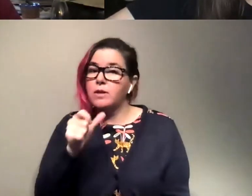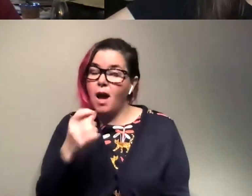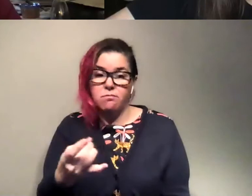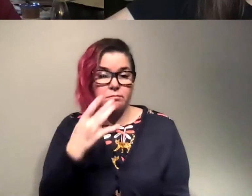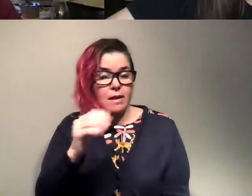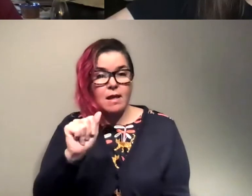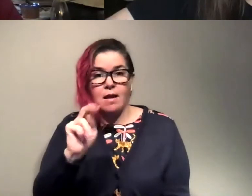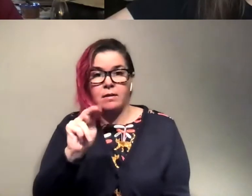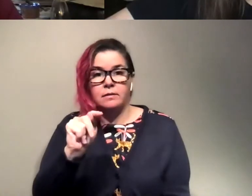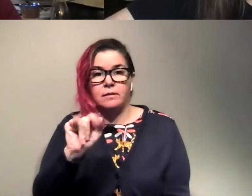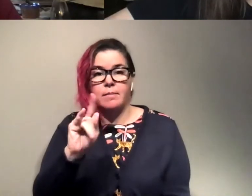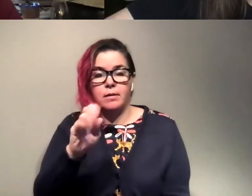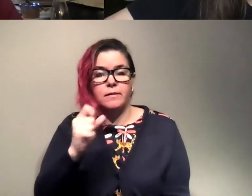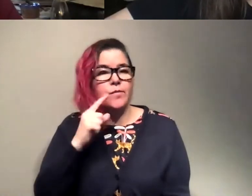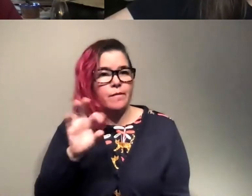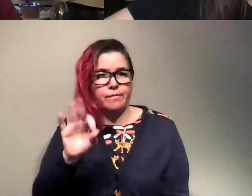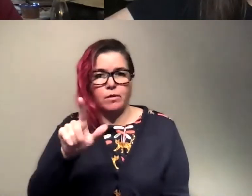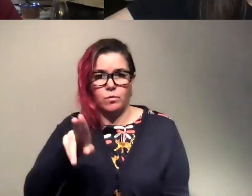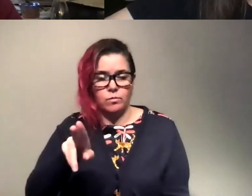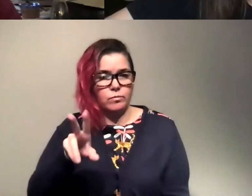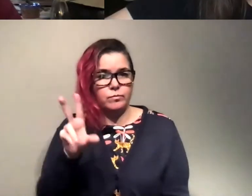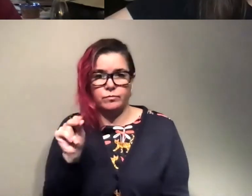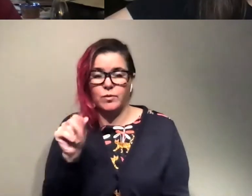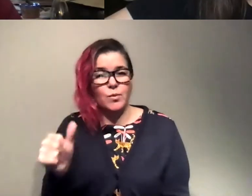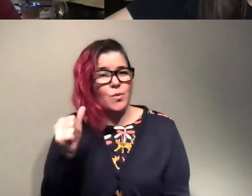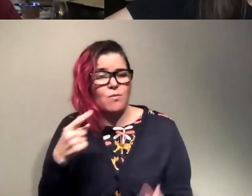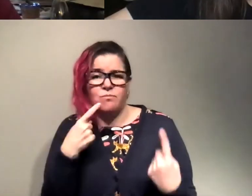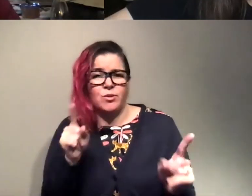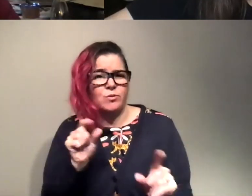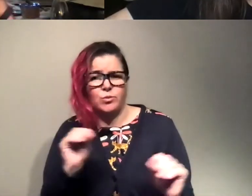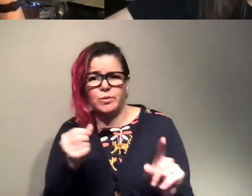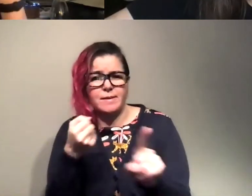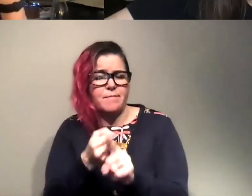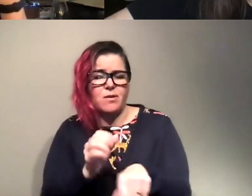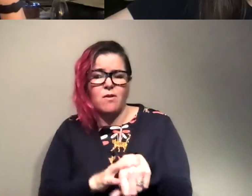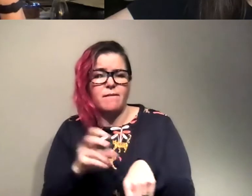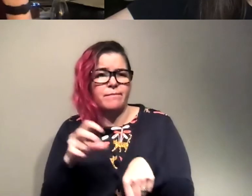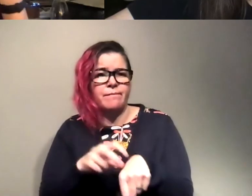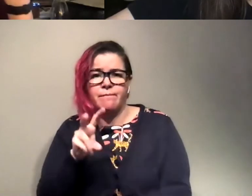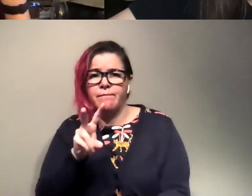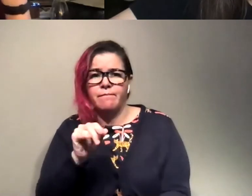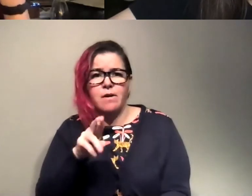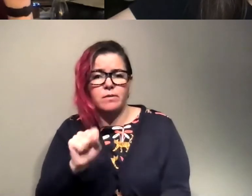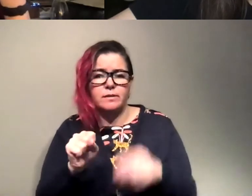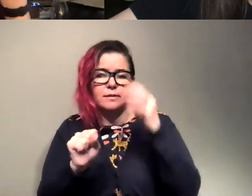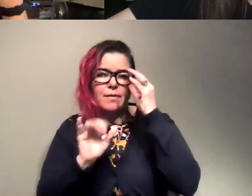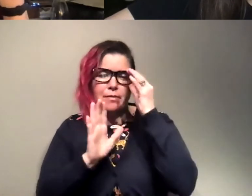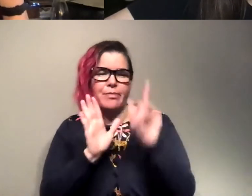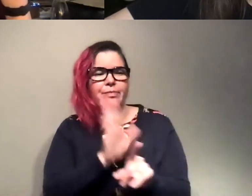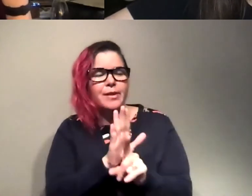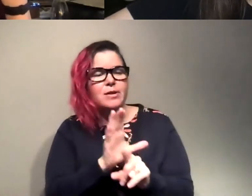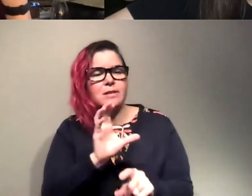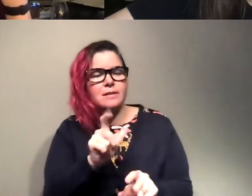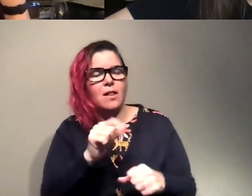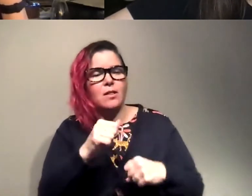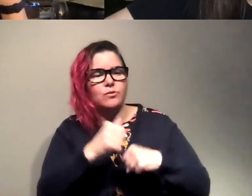have the flu, because it won't have an impact on viruses. The types of cell structures that antibiotics